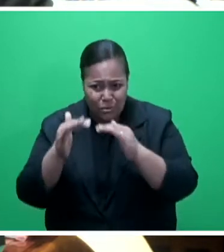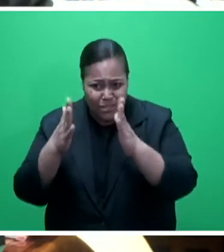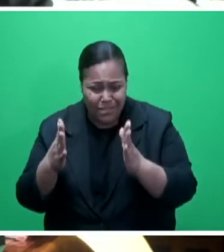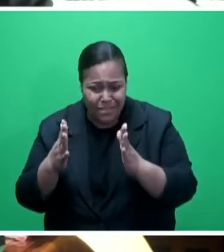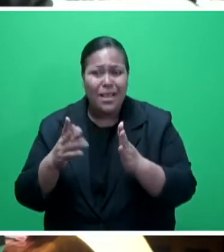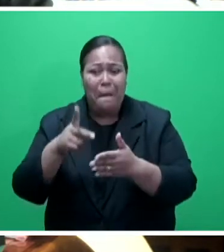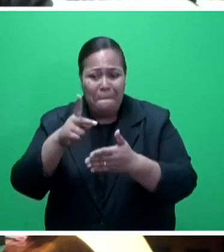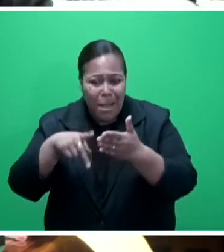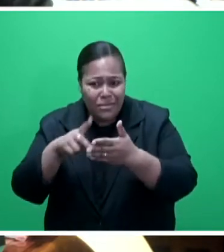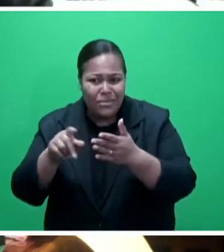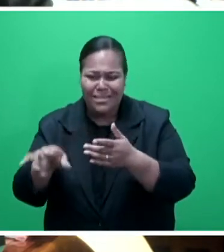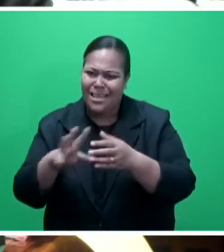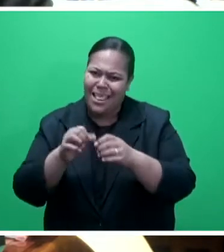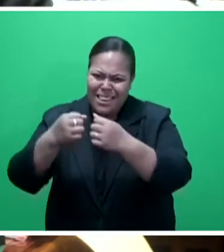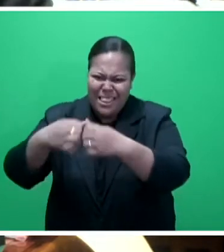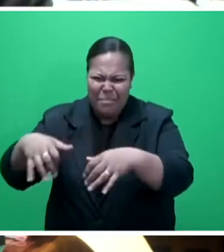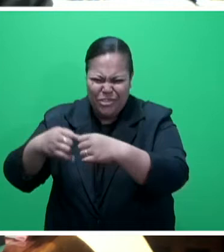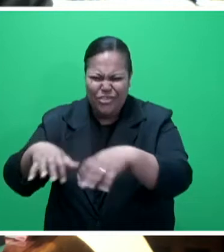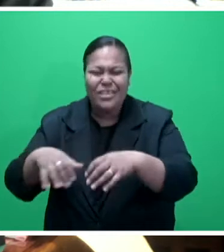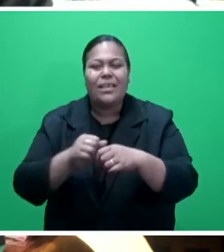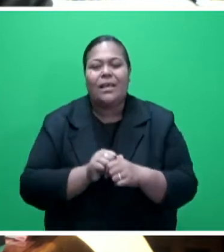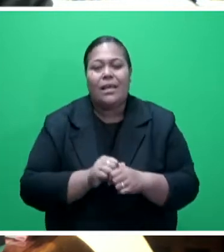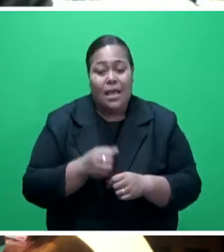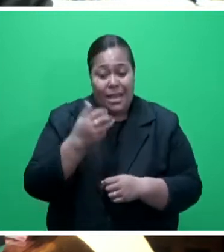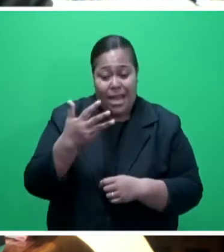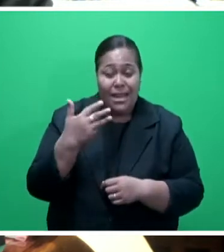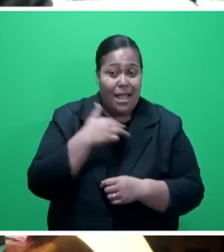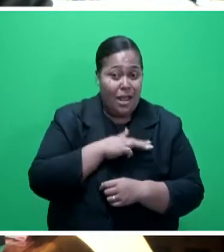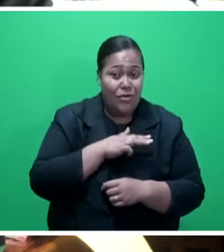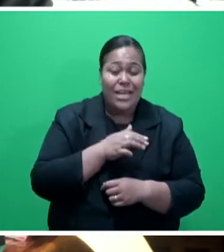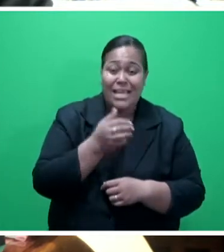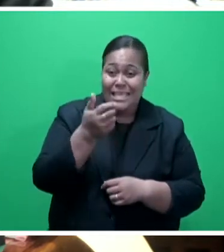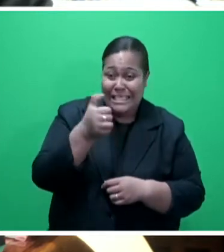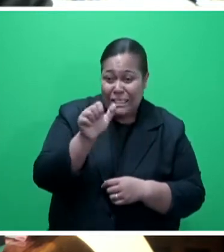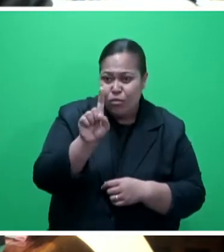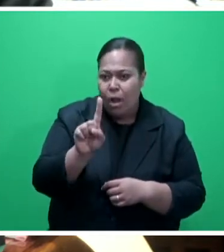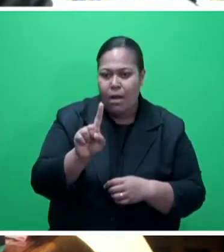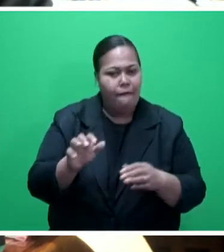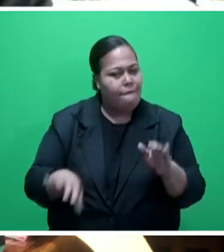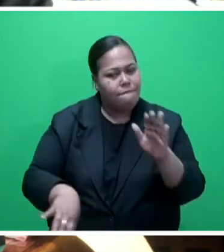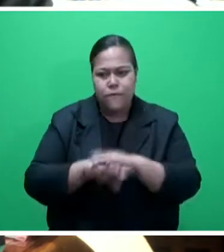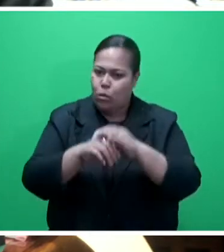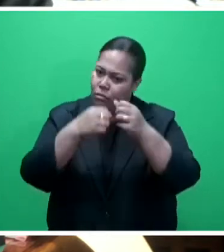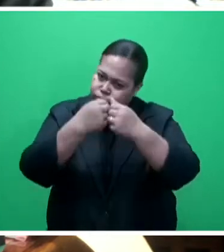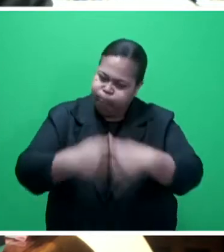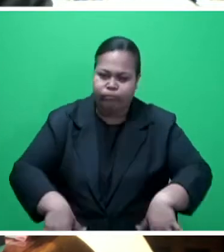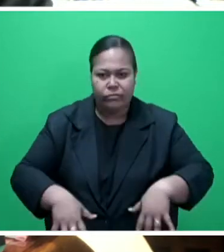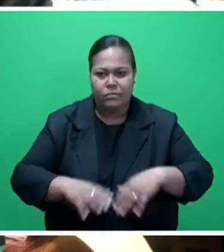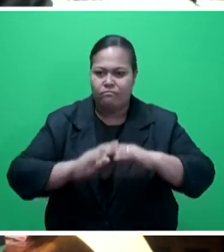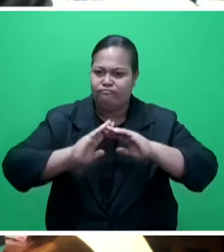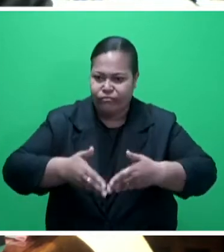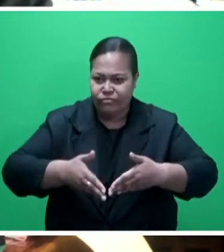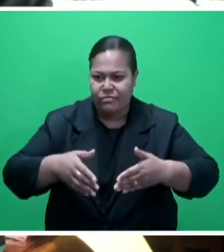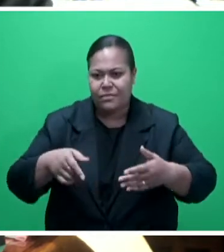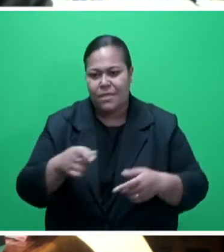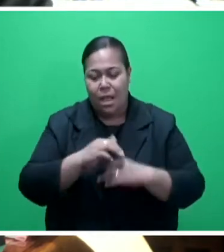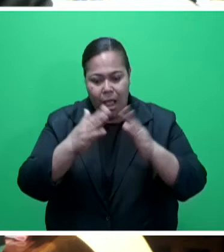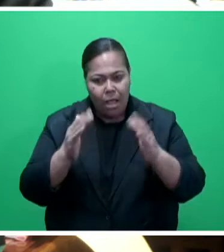a total of 961 houses have been fully destroyed in the 4